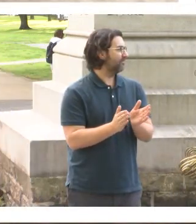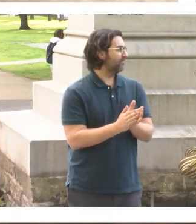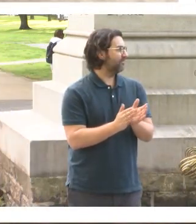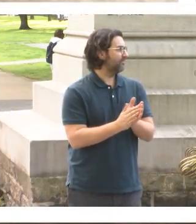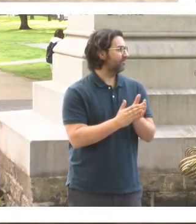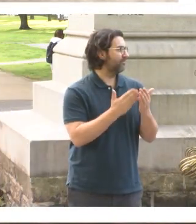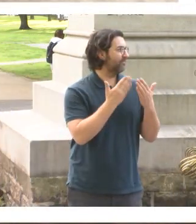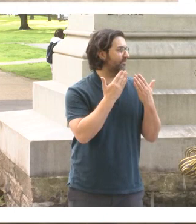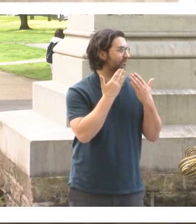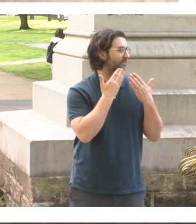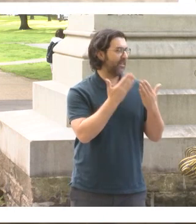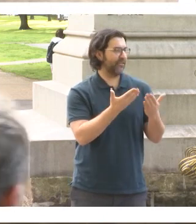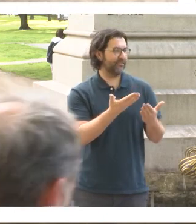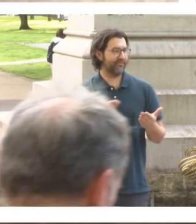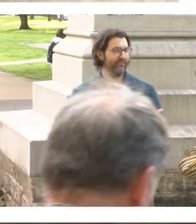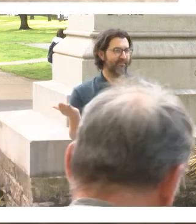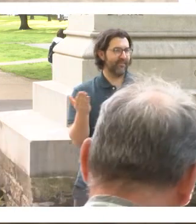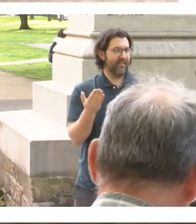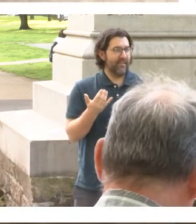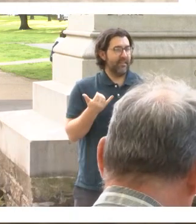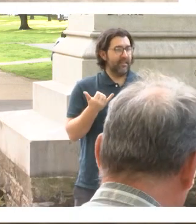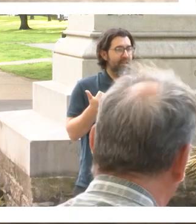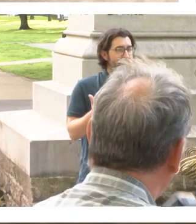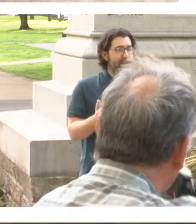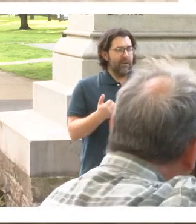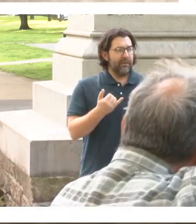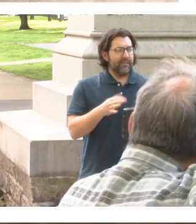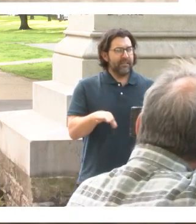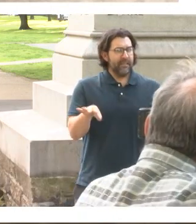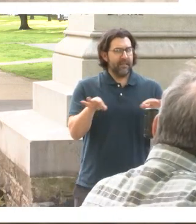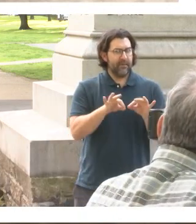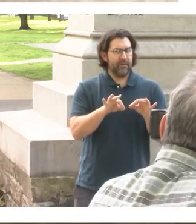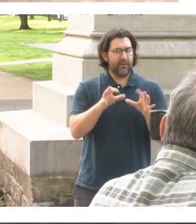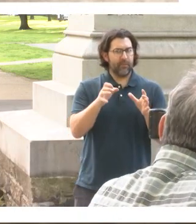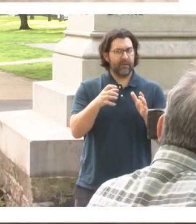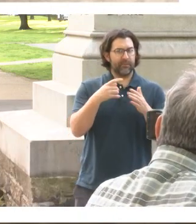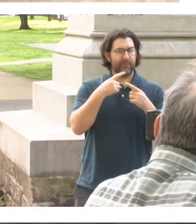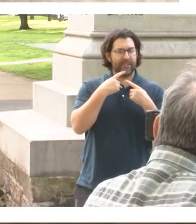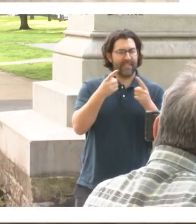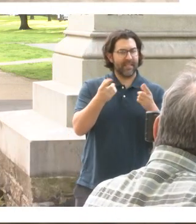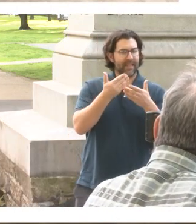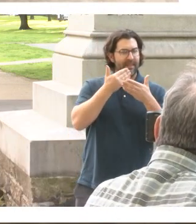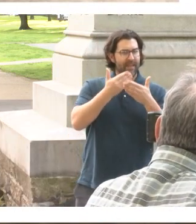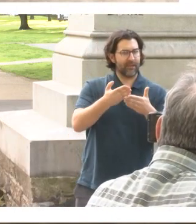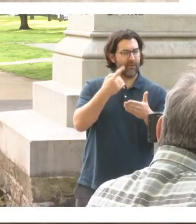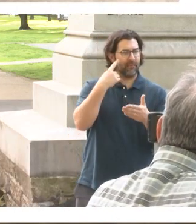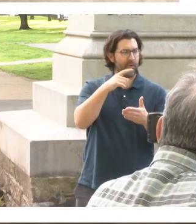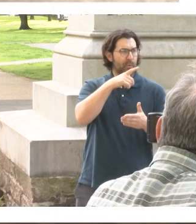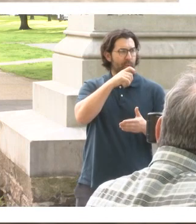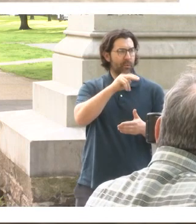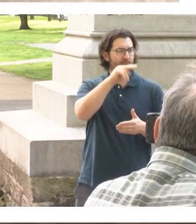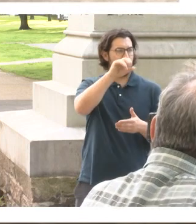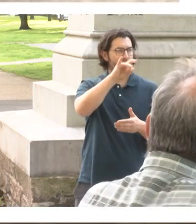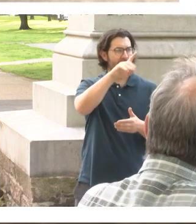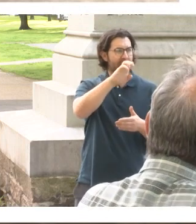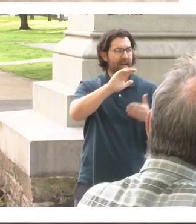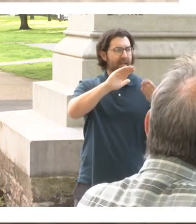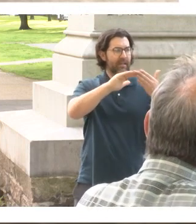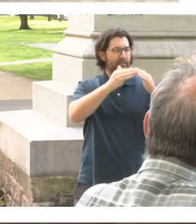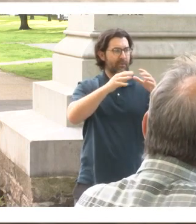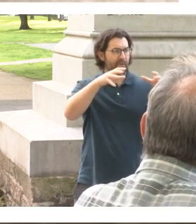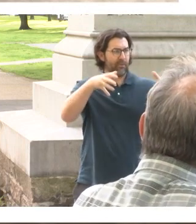Thank you, Katrin. Now, I would be remiss if we didn't say thank you to the Northside